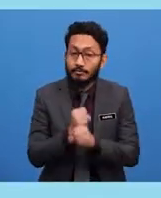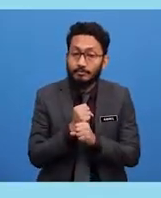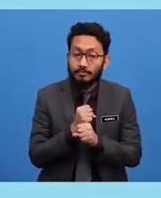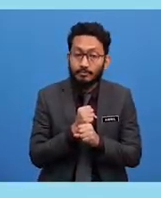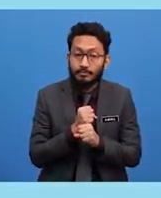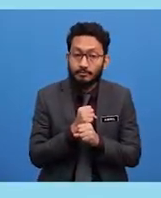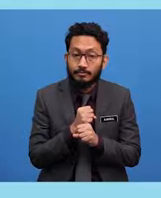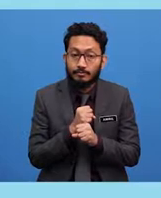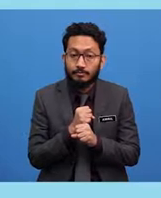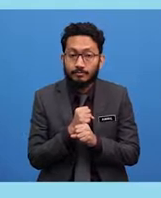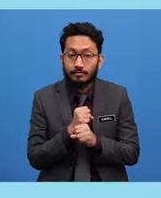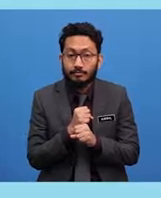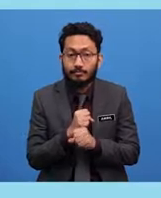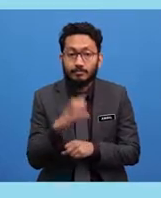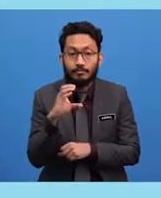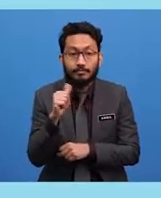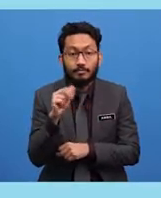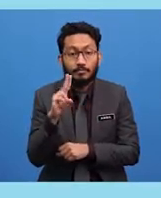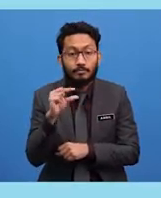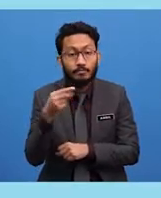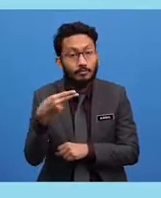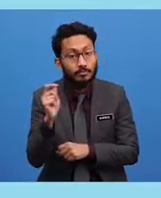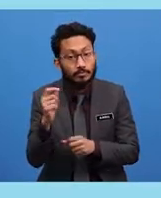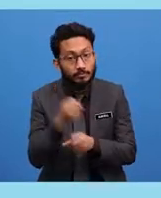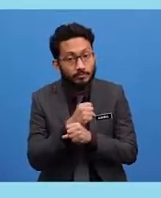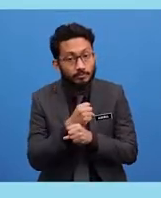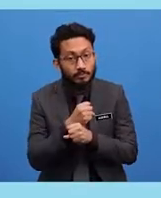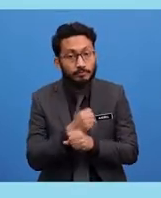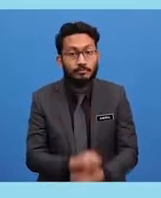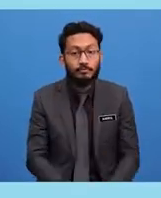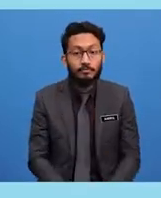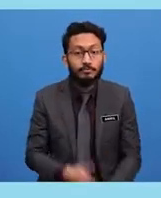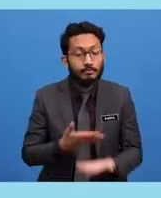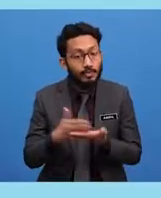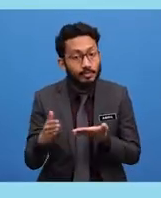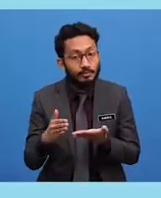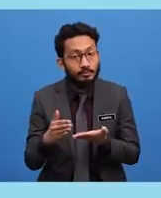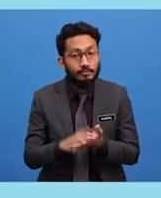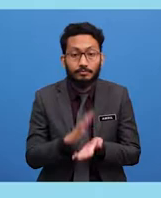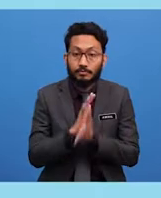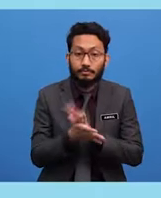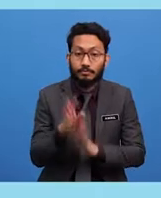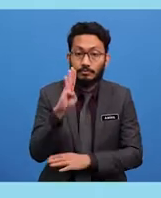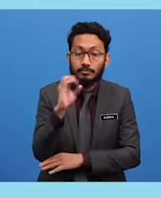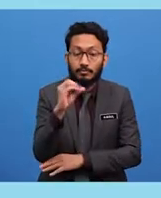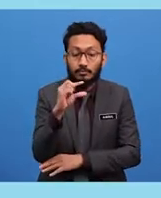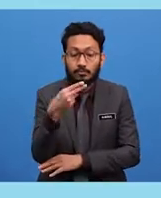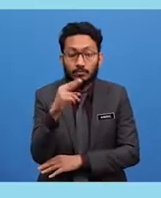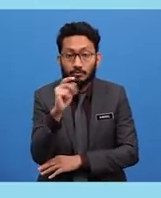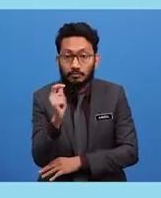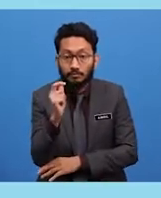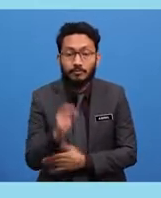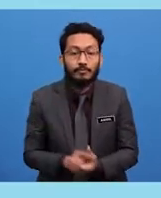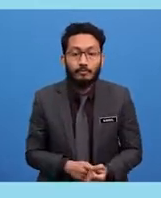caught, choose and chose, stand and stood, buy and bought, sell and